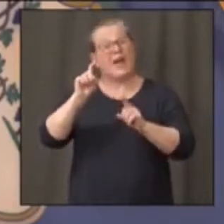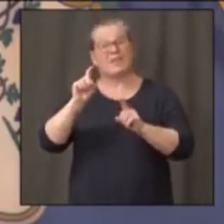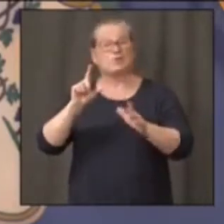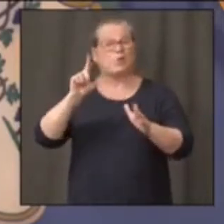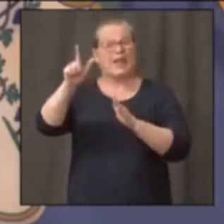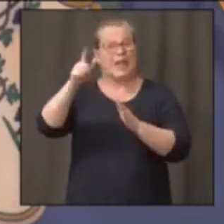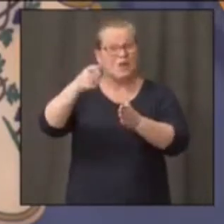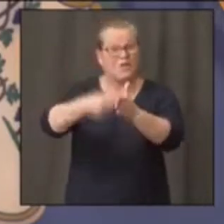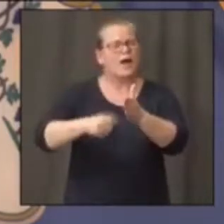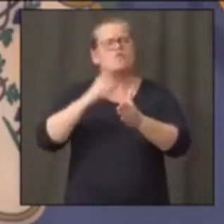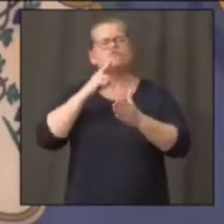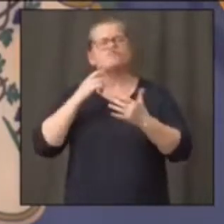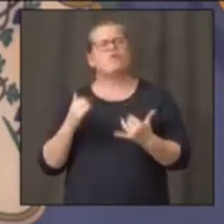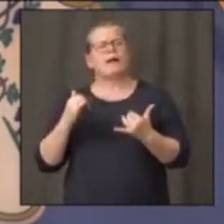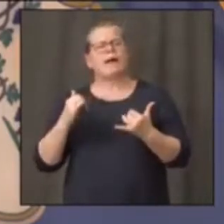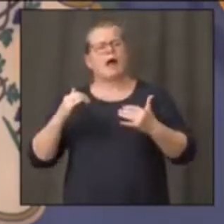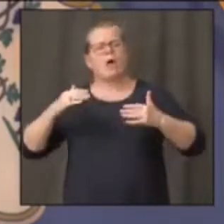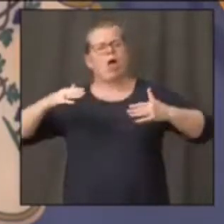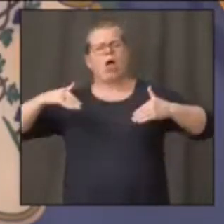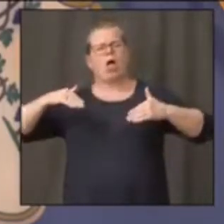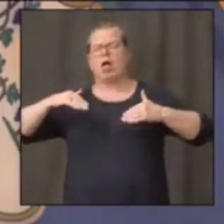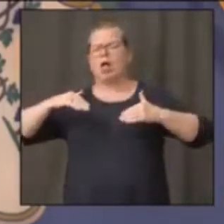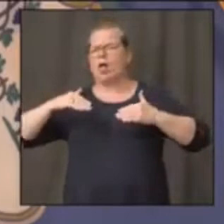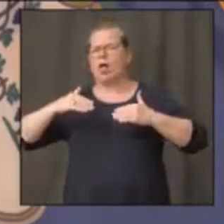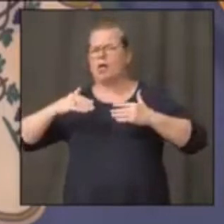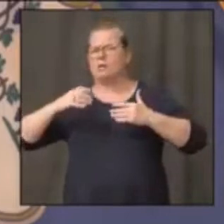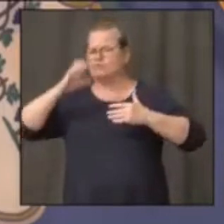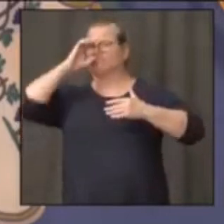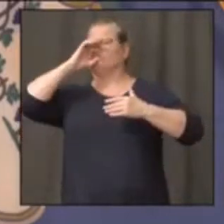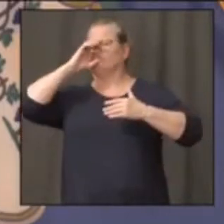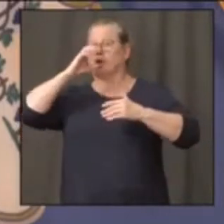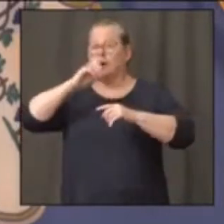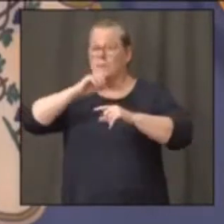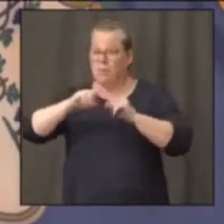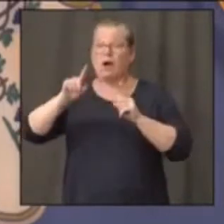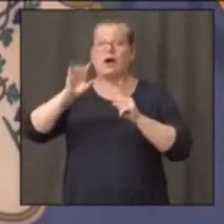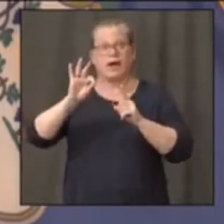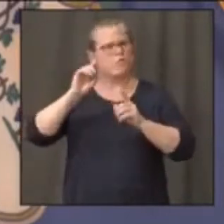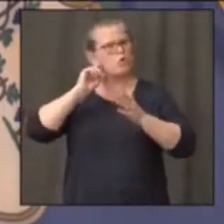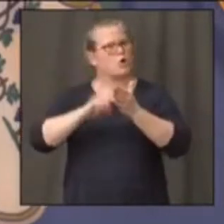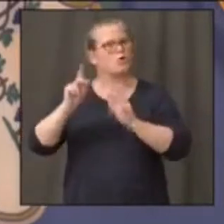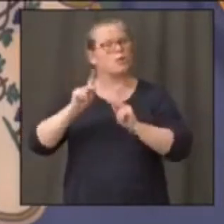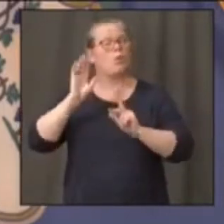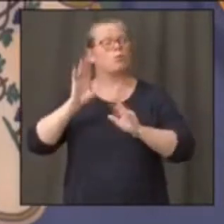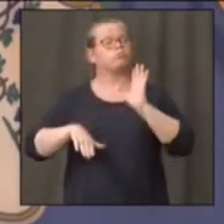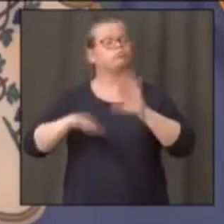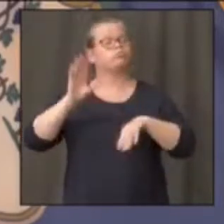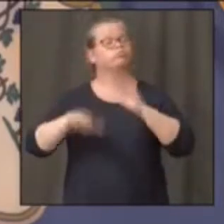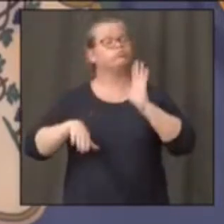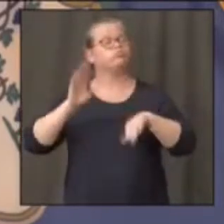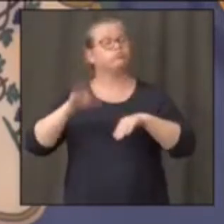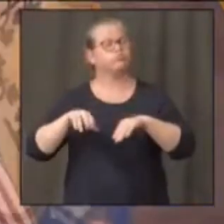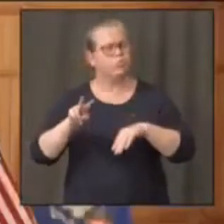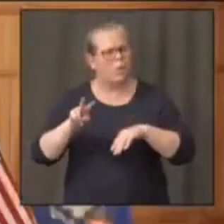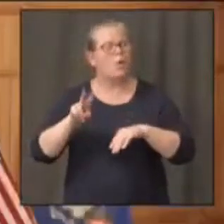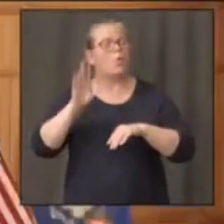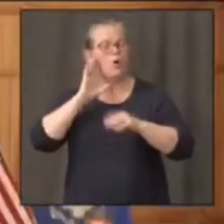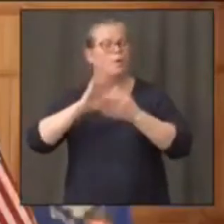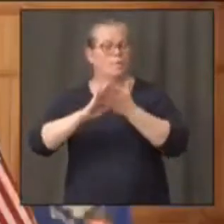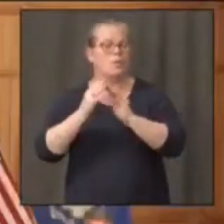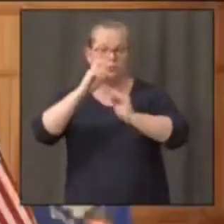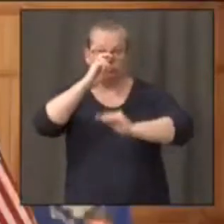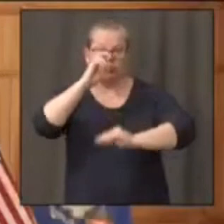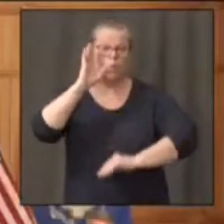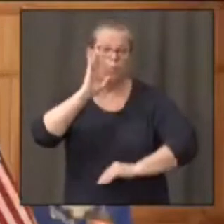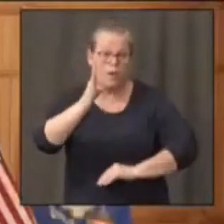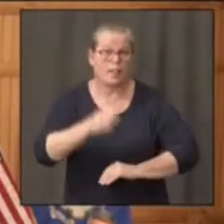a possibility and there could be some penalties, so they'll be serious about taking the quarantine seriously. And for Dr. Ko